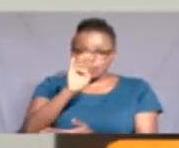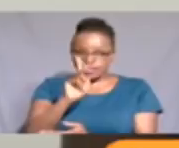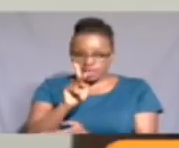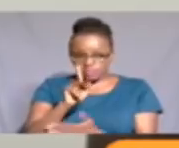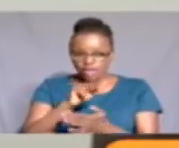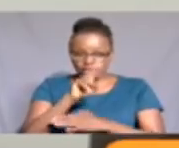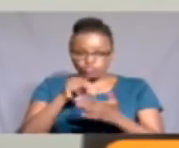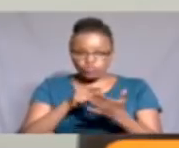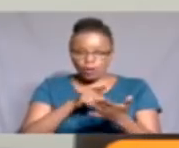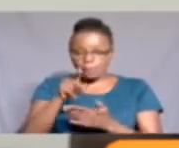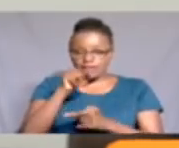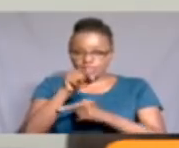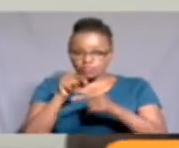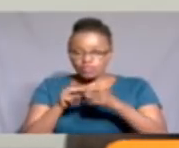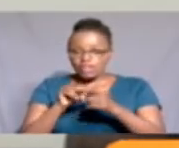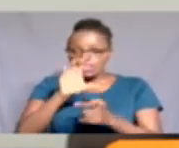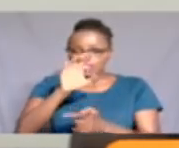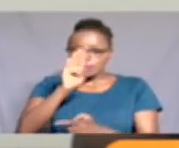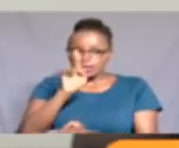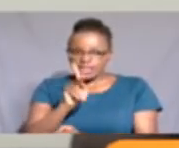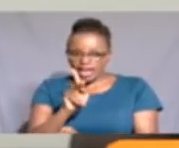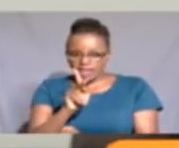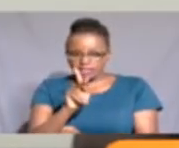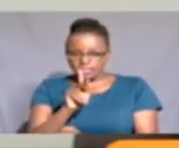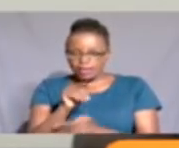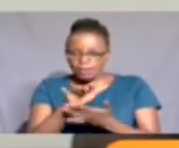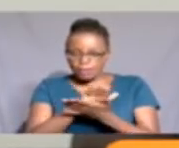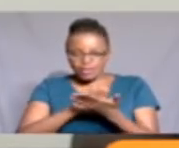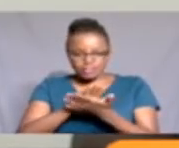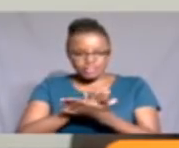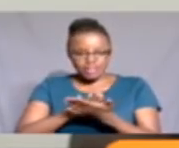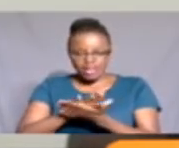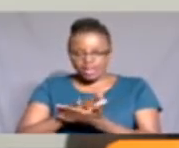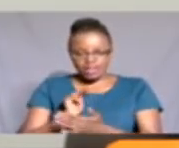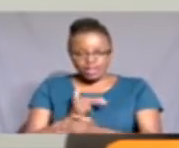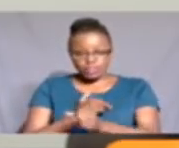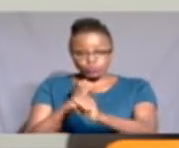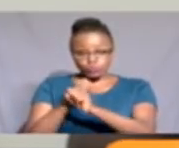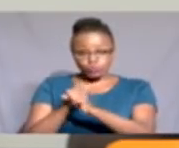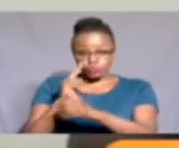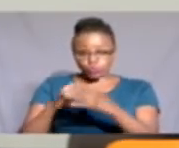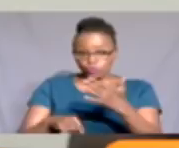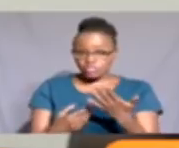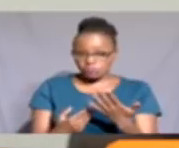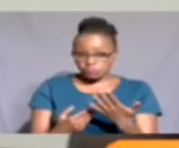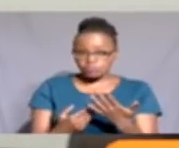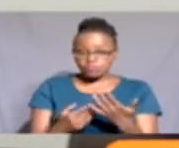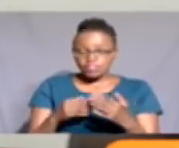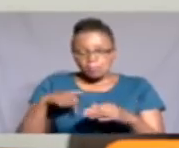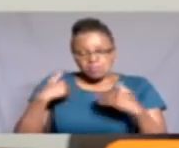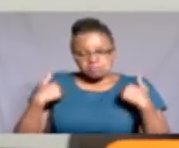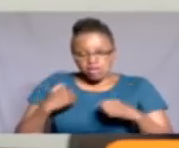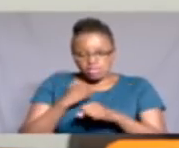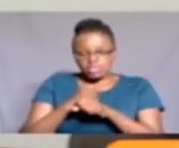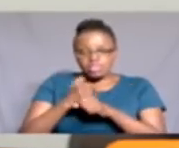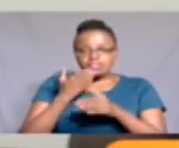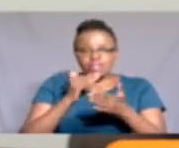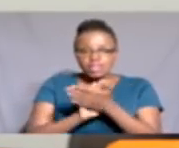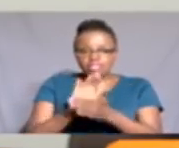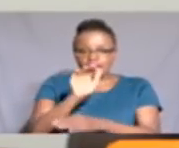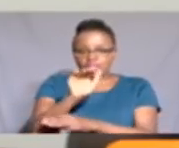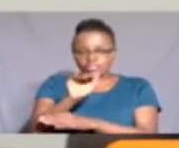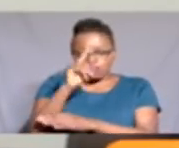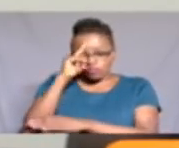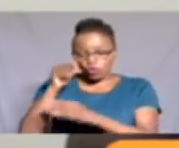Payments Division at Central Bank. And basically what we were doing was, or what I did in that letter was a request for